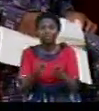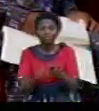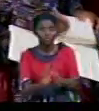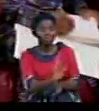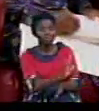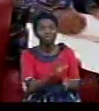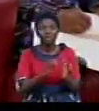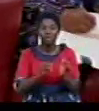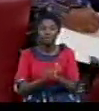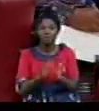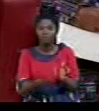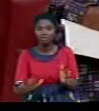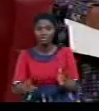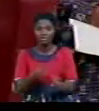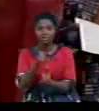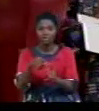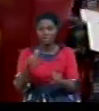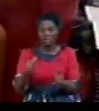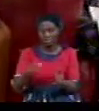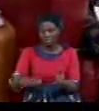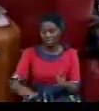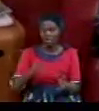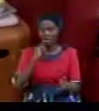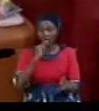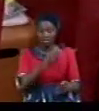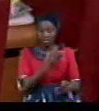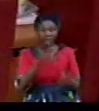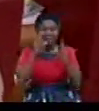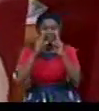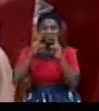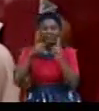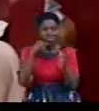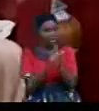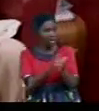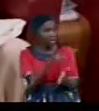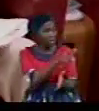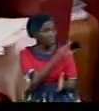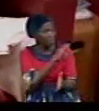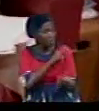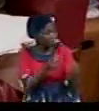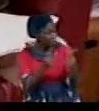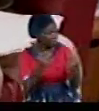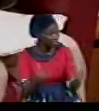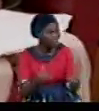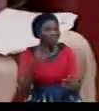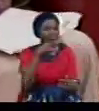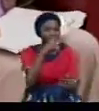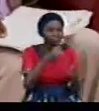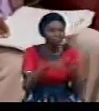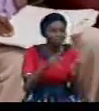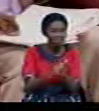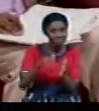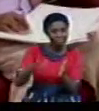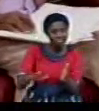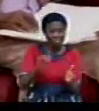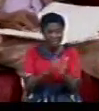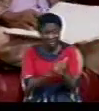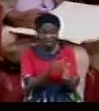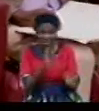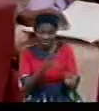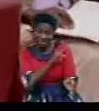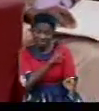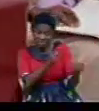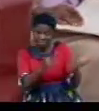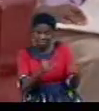when a child is crying they pray to say police says come here police says coming and the police will get you and grab you now